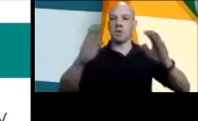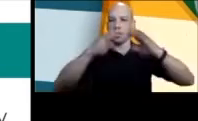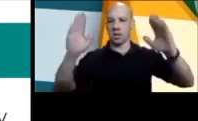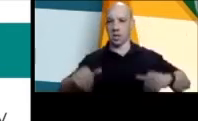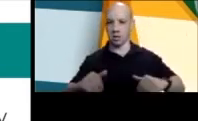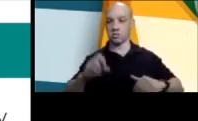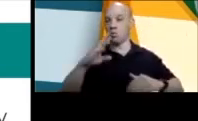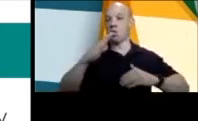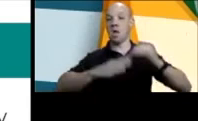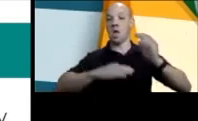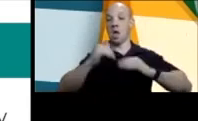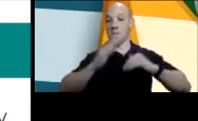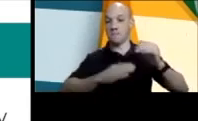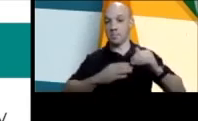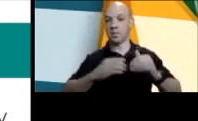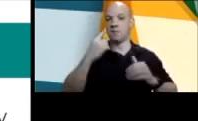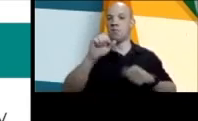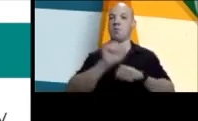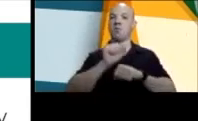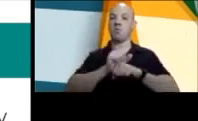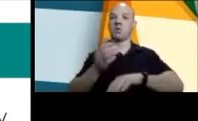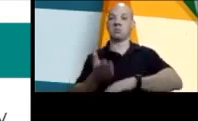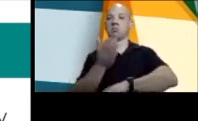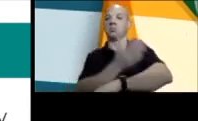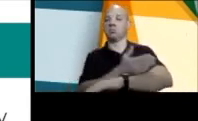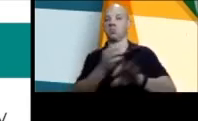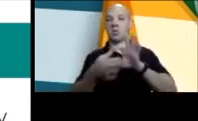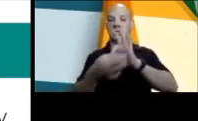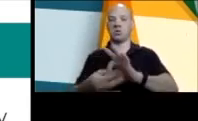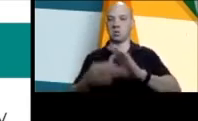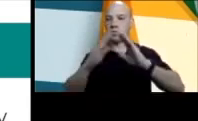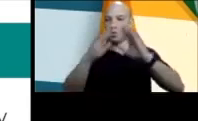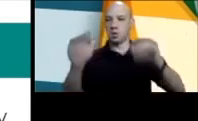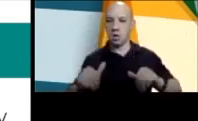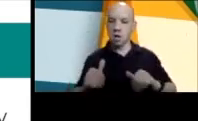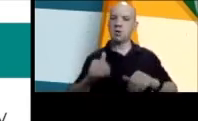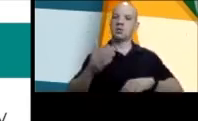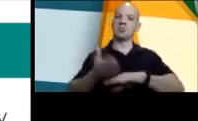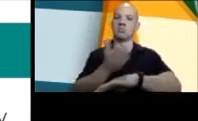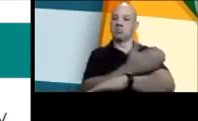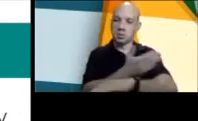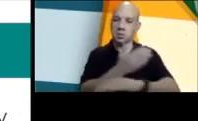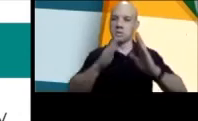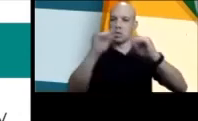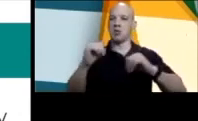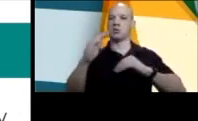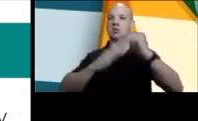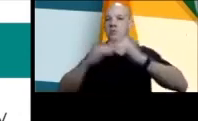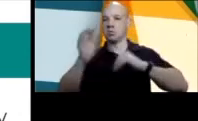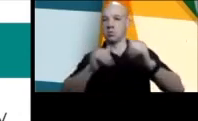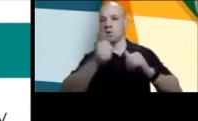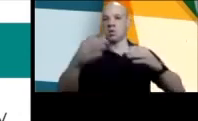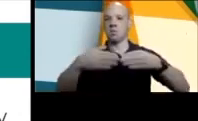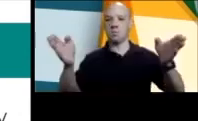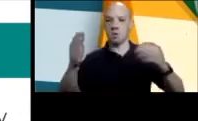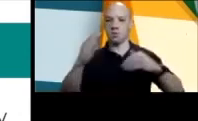building trades for work arising in connection with housing rehabilitation, housing construction, and other public construction. A